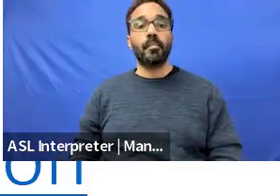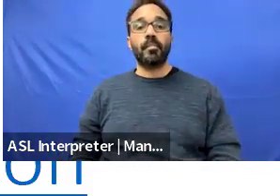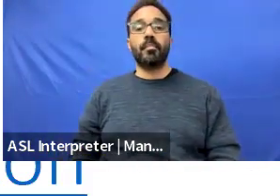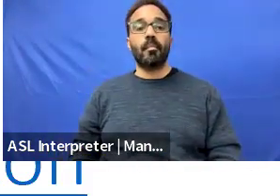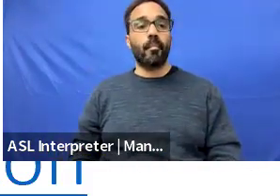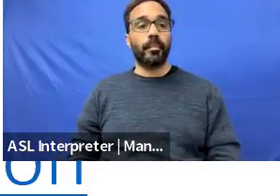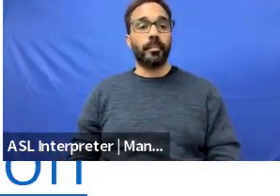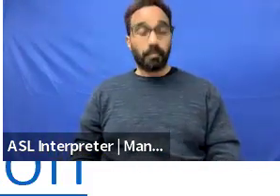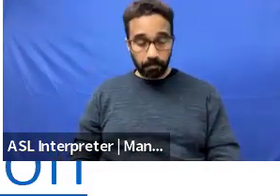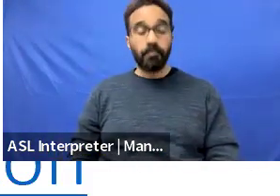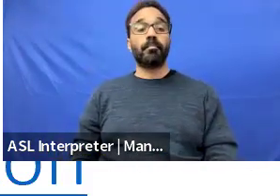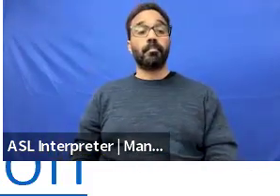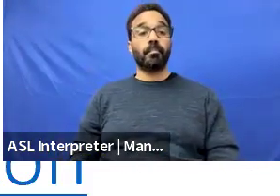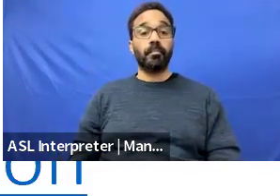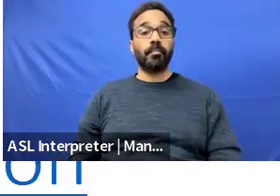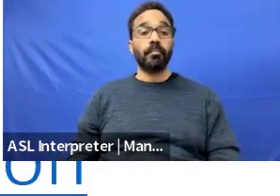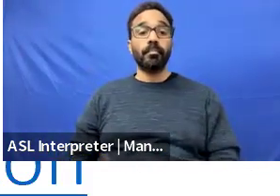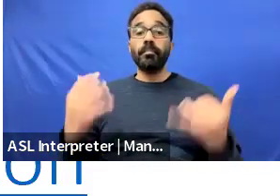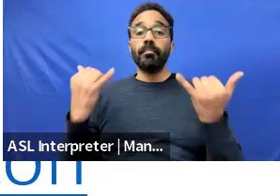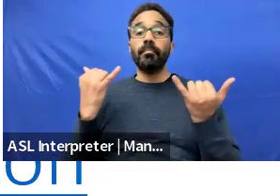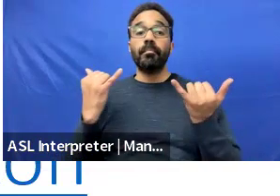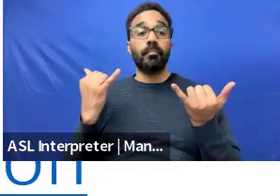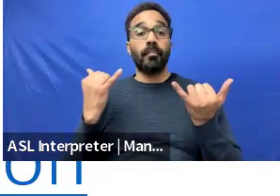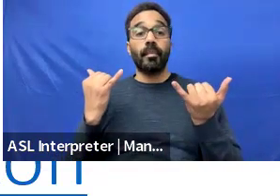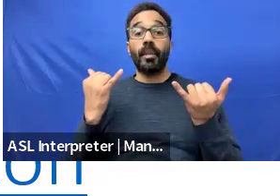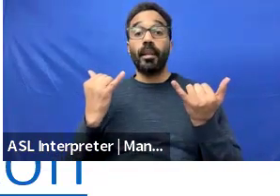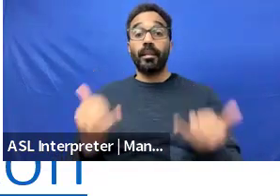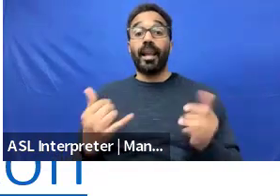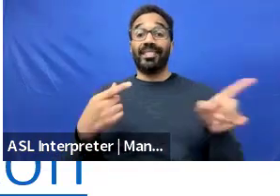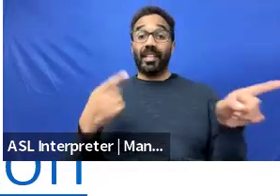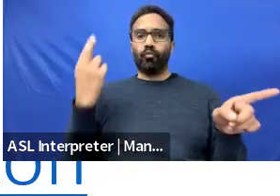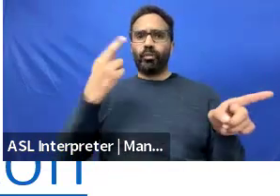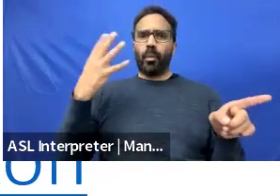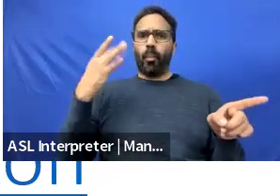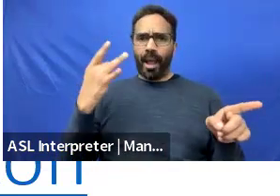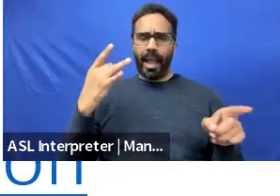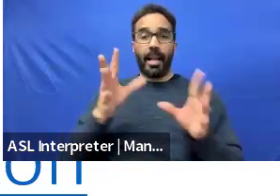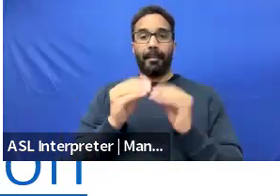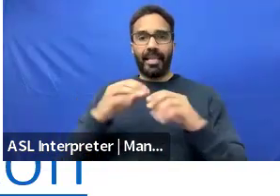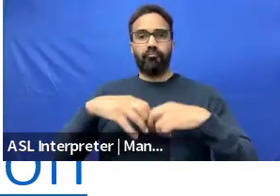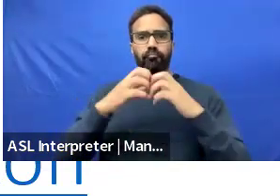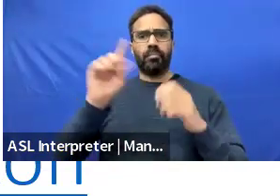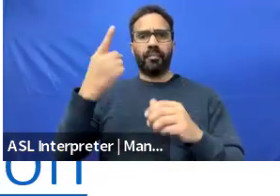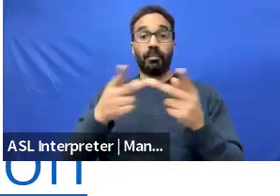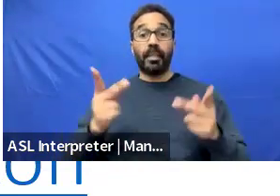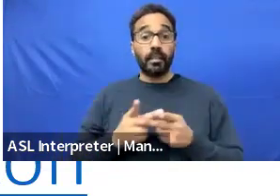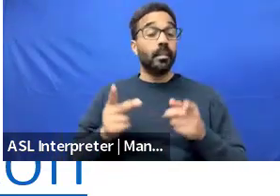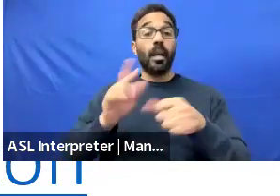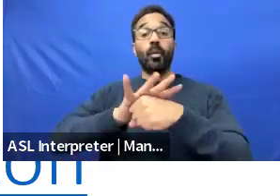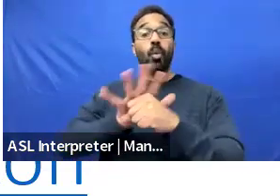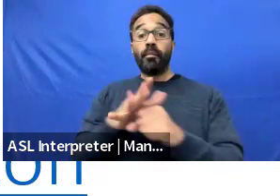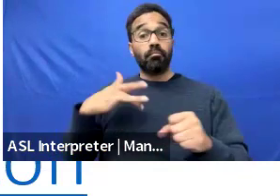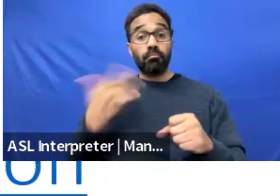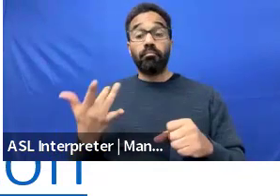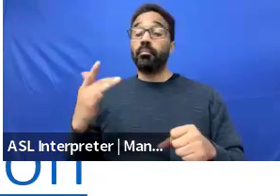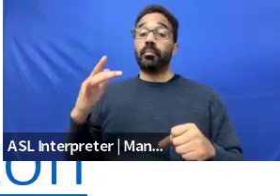All right, and now to the stuff that kind of started this meeting. Where are we at with COVID? So COVID-19 in King County,